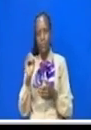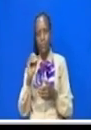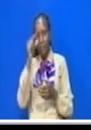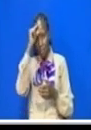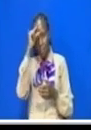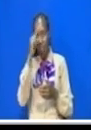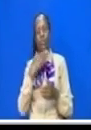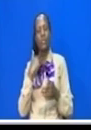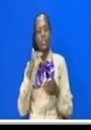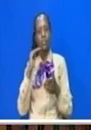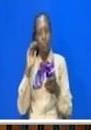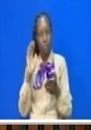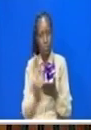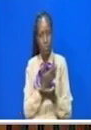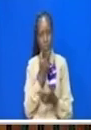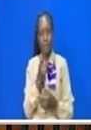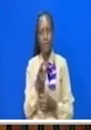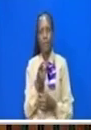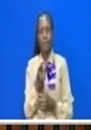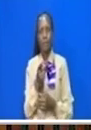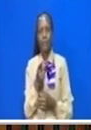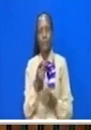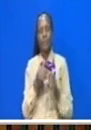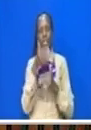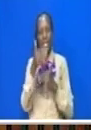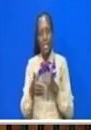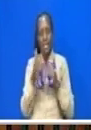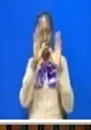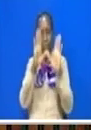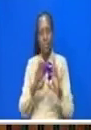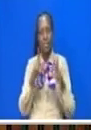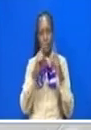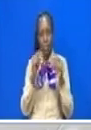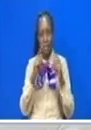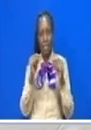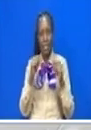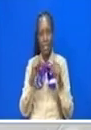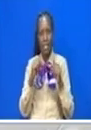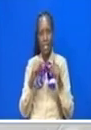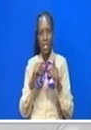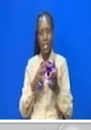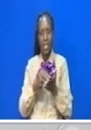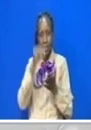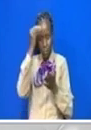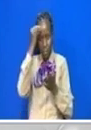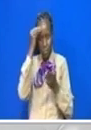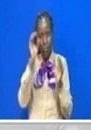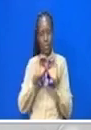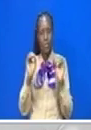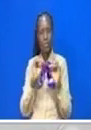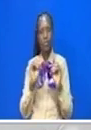do away with illiteracy. The next key term is now illiteracy. When we talk of illiteracy, what do we